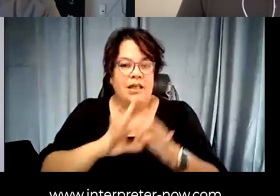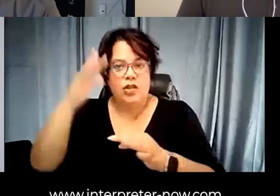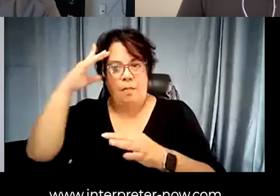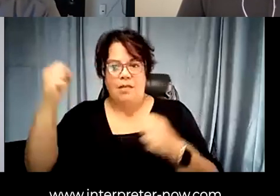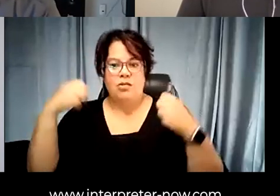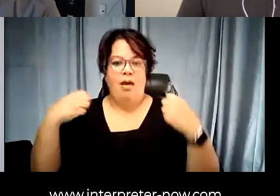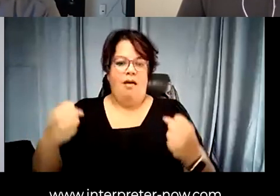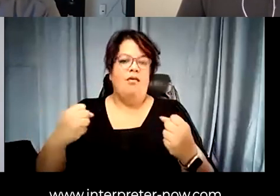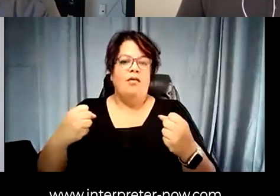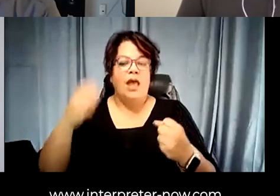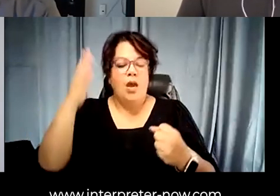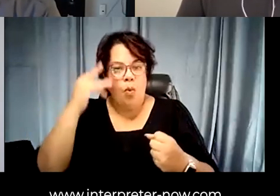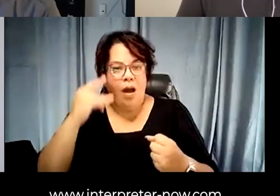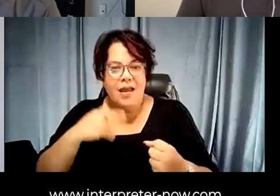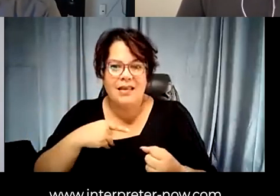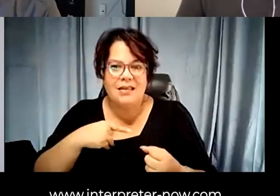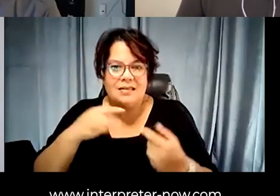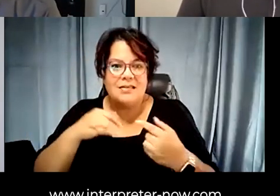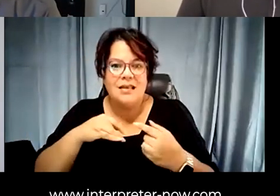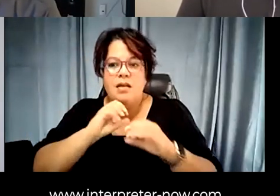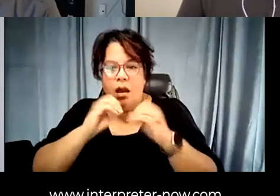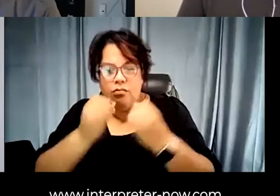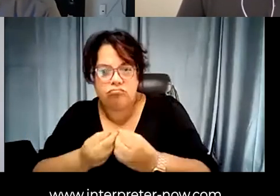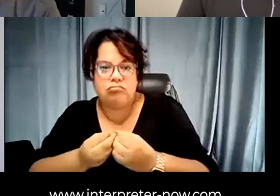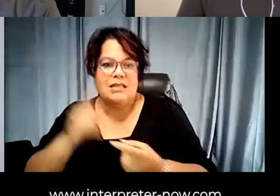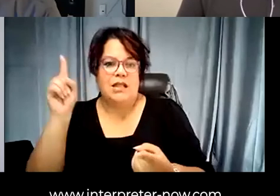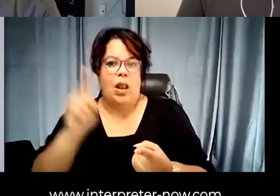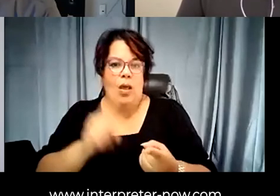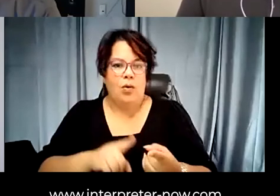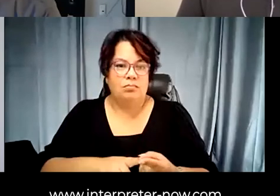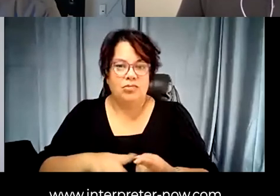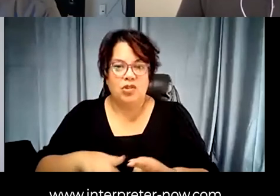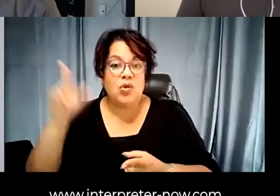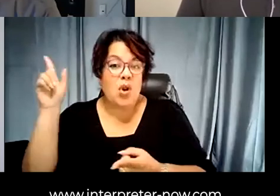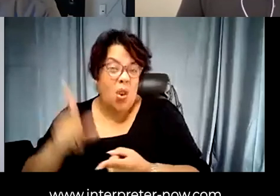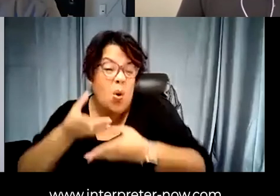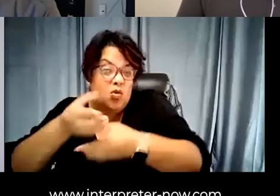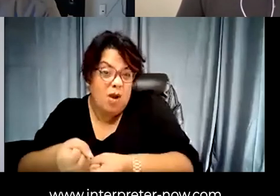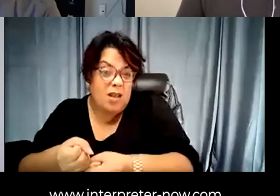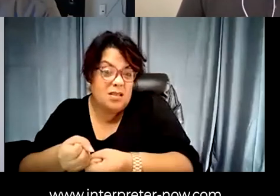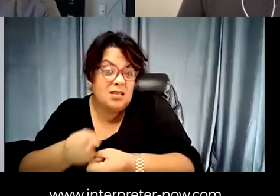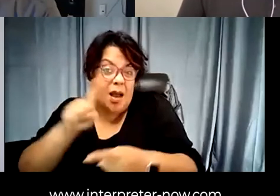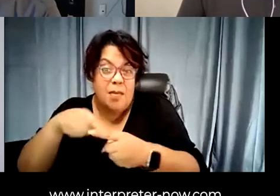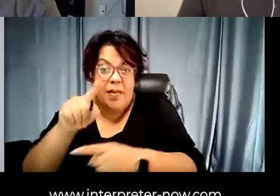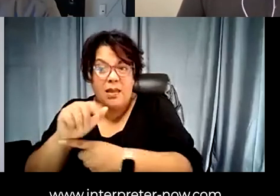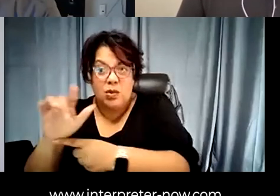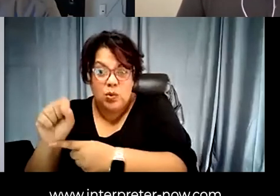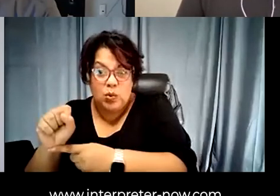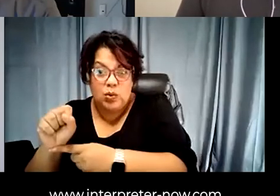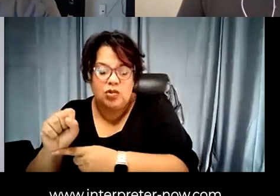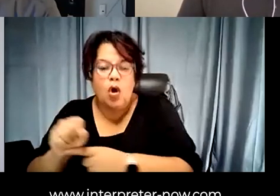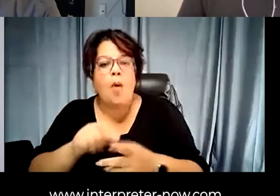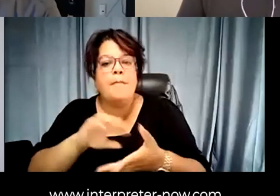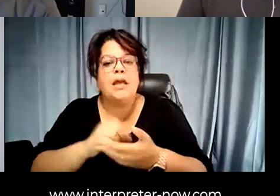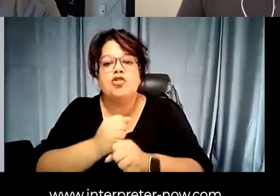utilization continues to be extremely low. There is also a lack of trust in said tools. So covering off on those gaps and